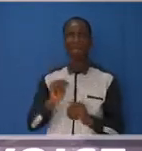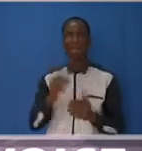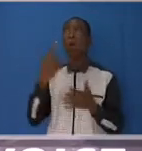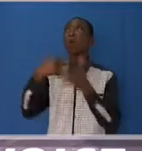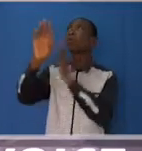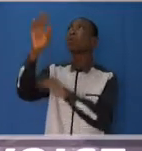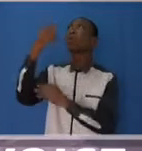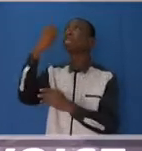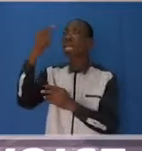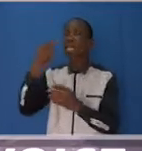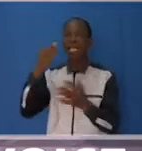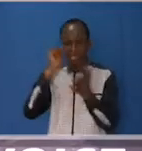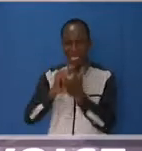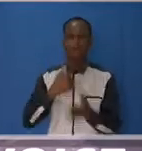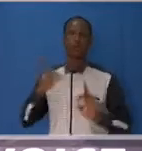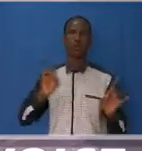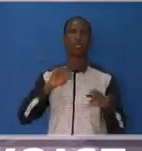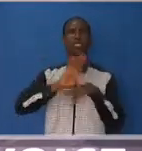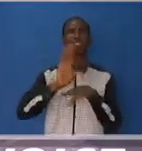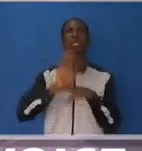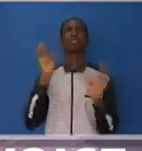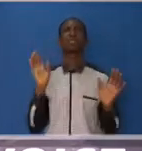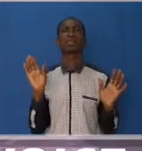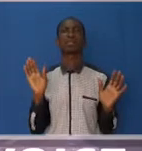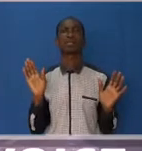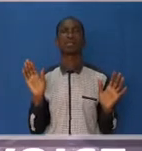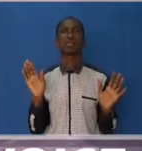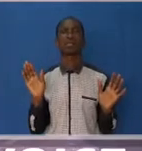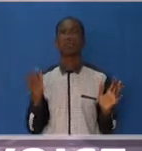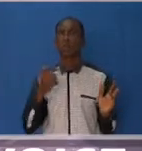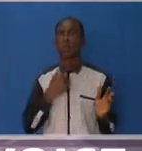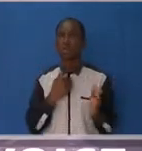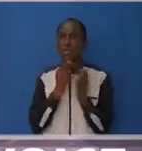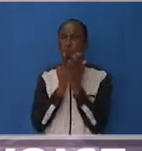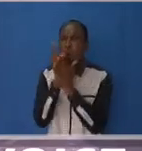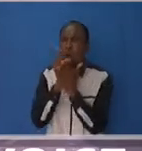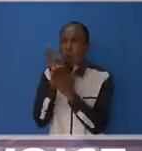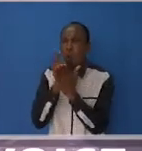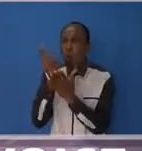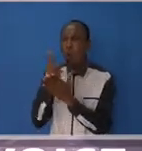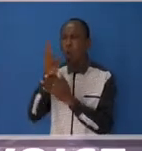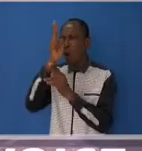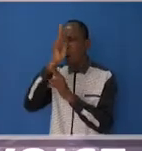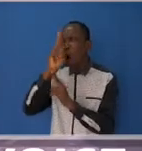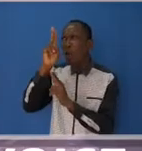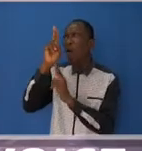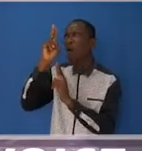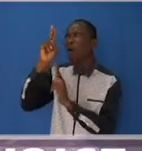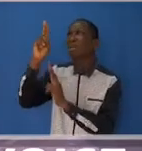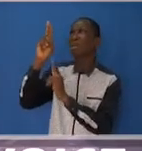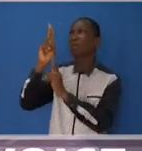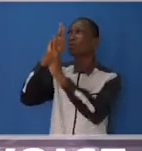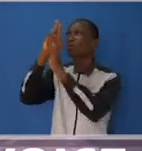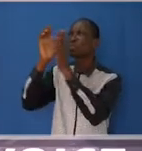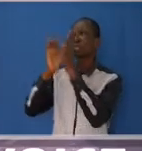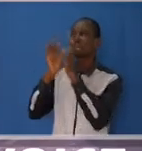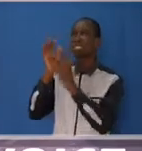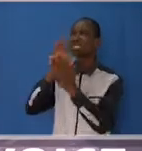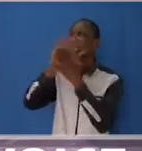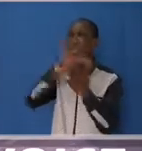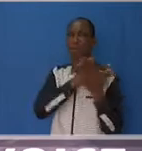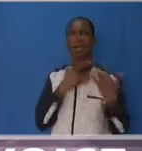ye adwuma e wo yesum no mu ye di o nyankopom ni ye bu awurade yesu kronkron wo ye akoma